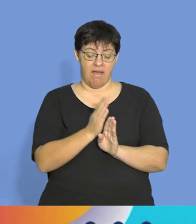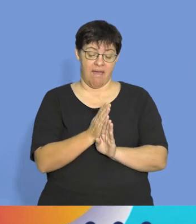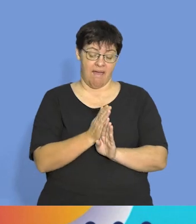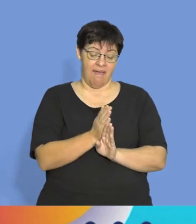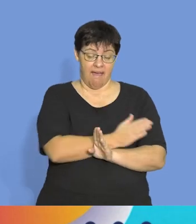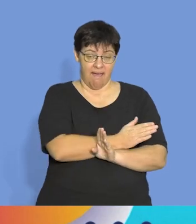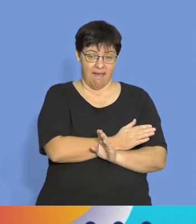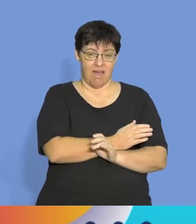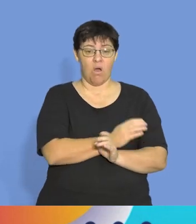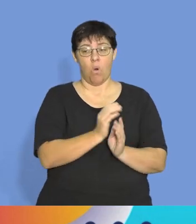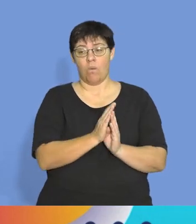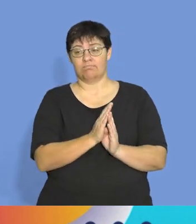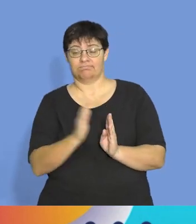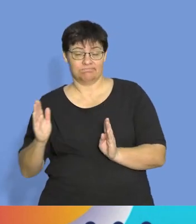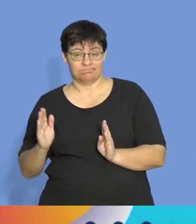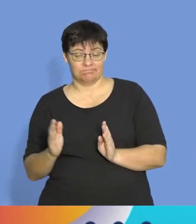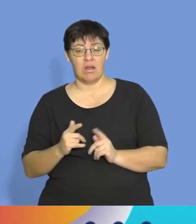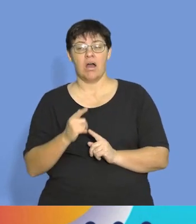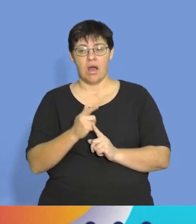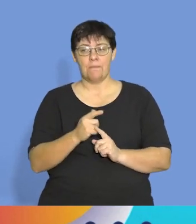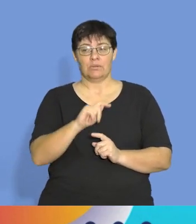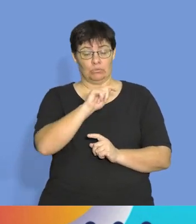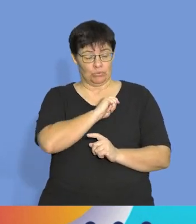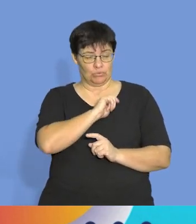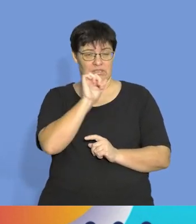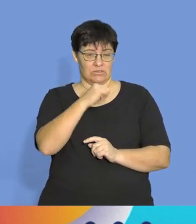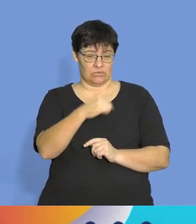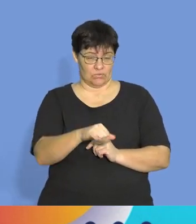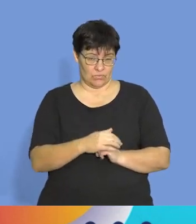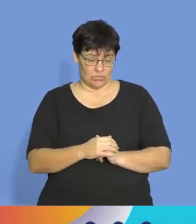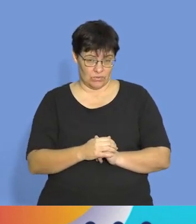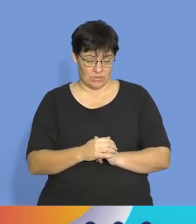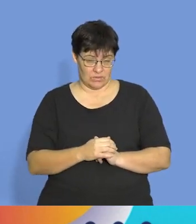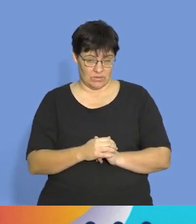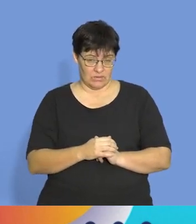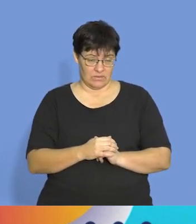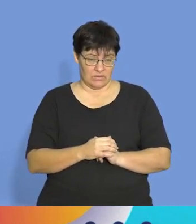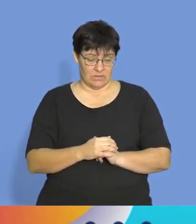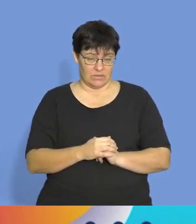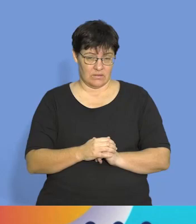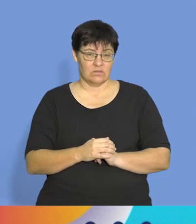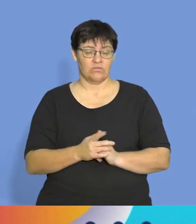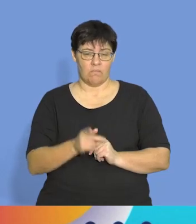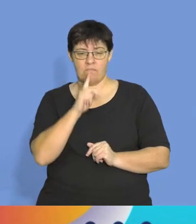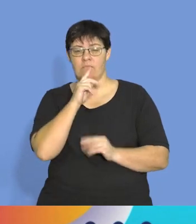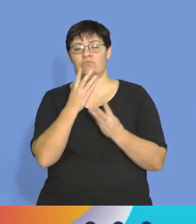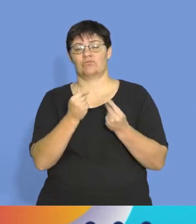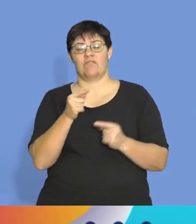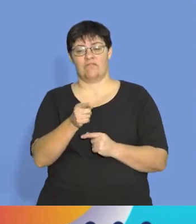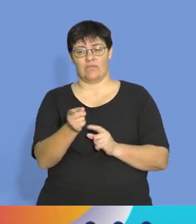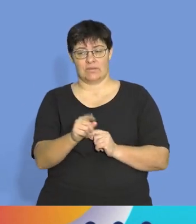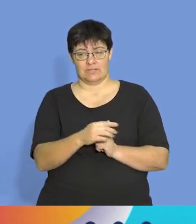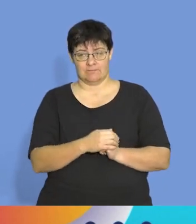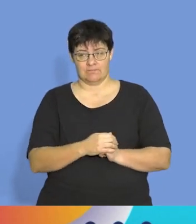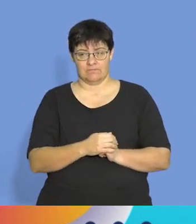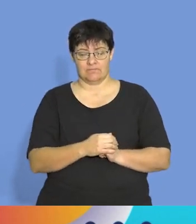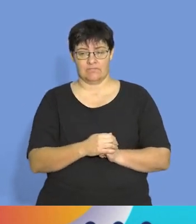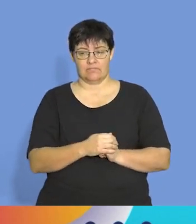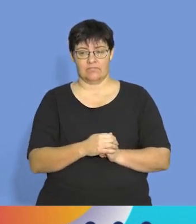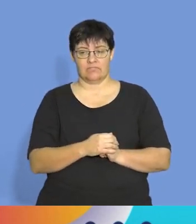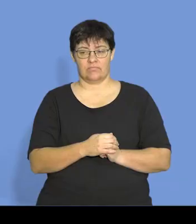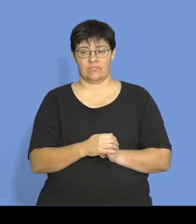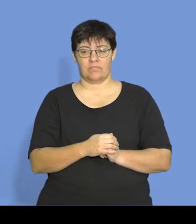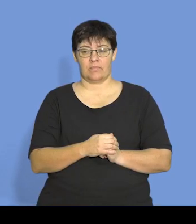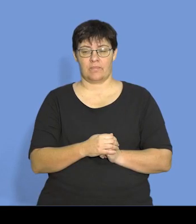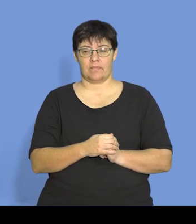that is greater than the 3. Will it make this thing to be true or not? And that's how we then determine our solution. So let's have a look at